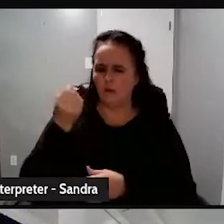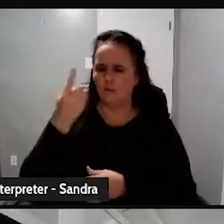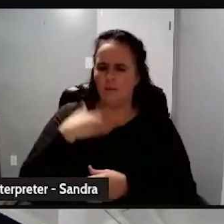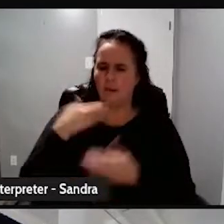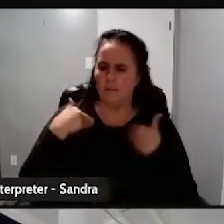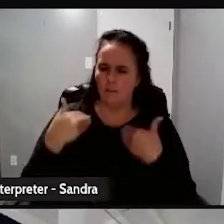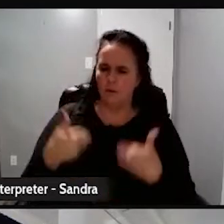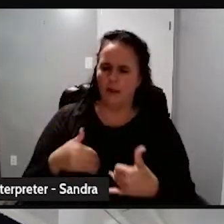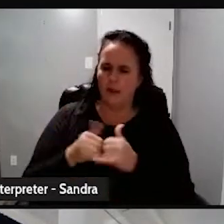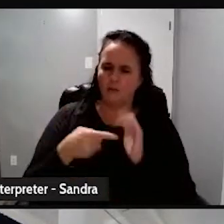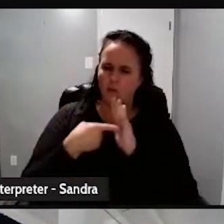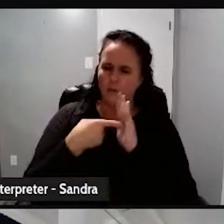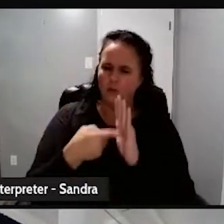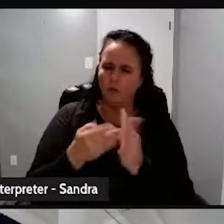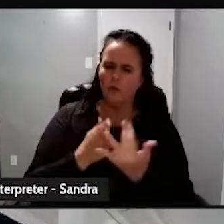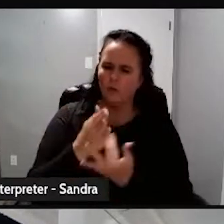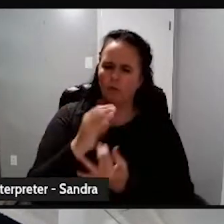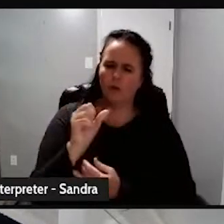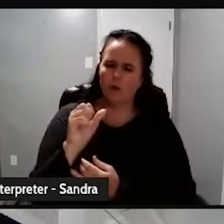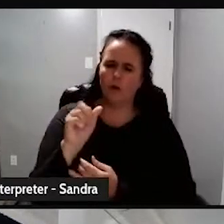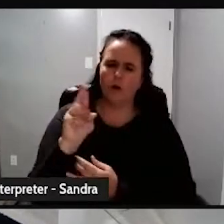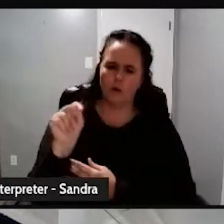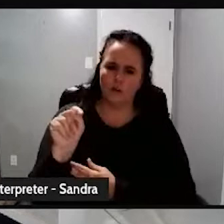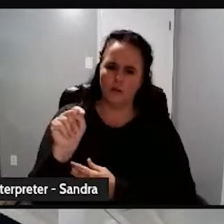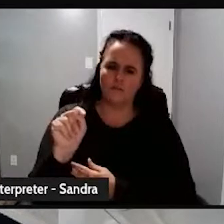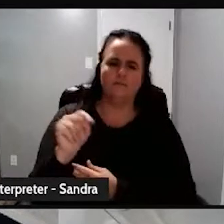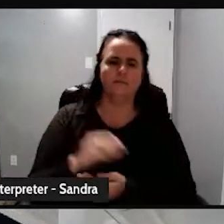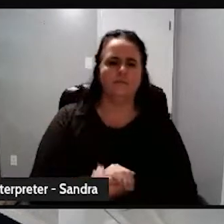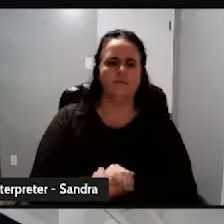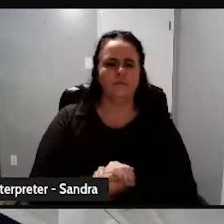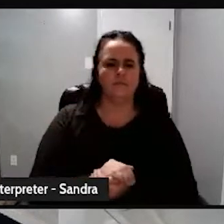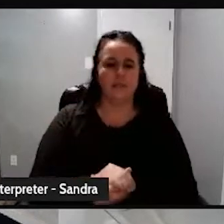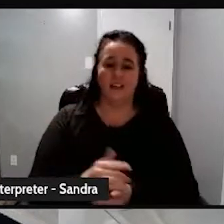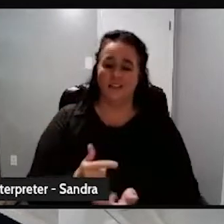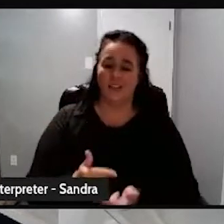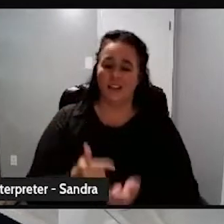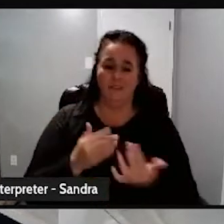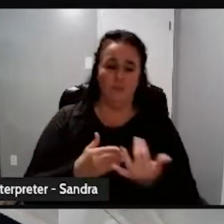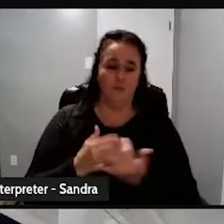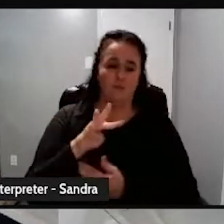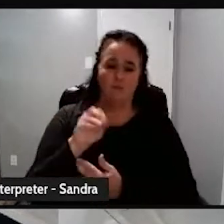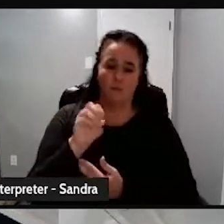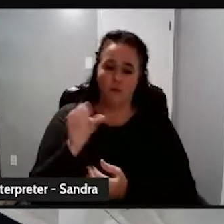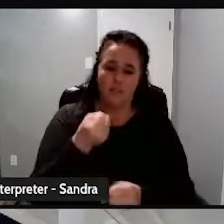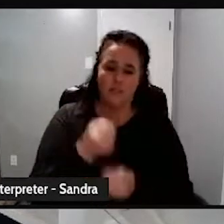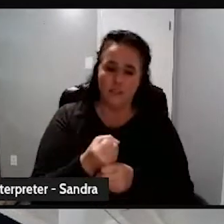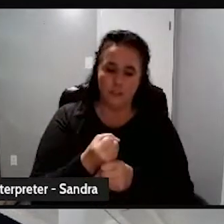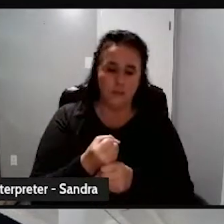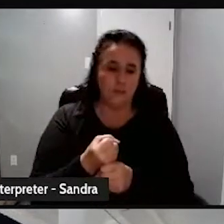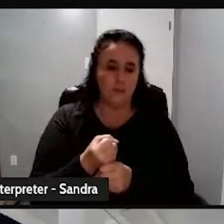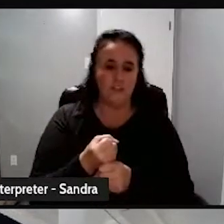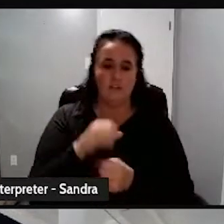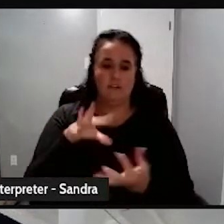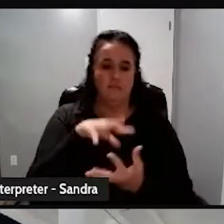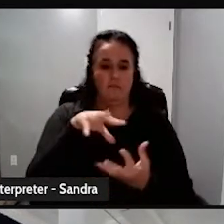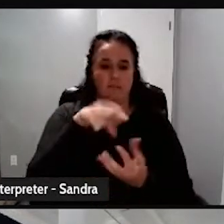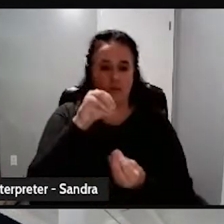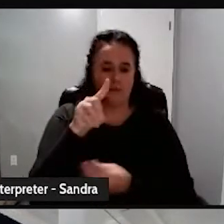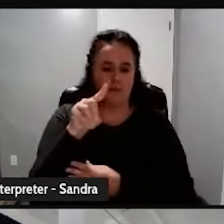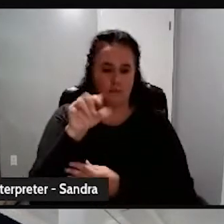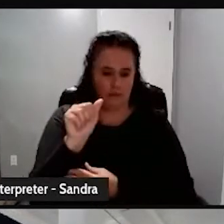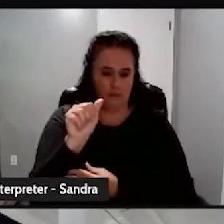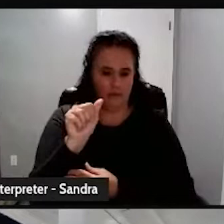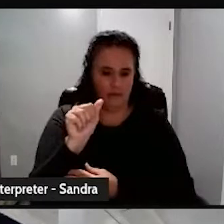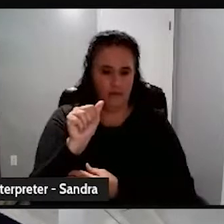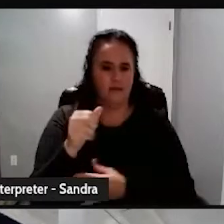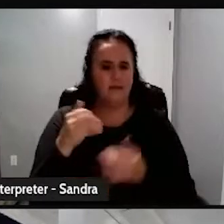creatively. Having lived through 40 years of mostly an invisible disability gives me insight into the